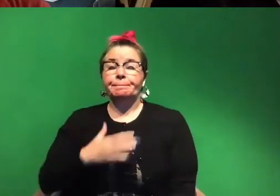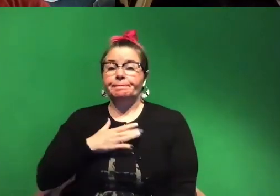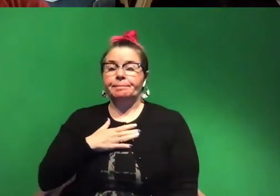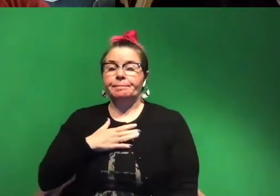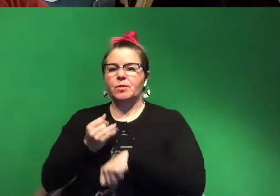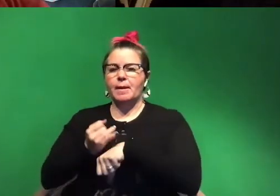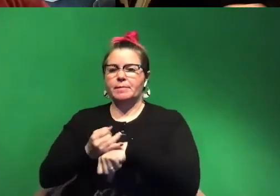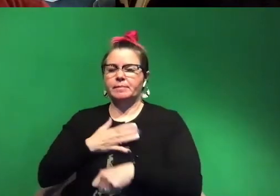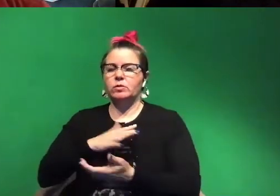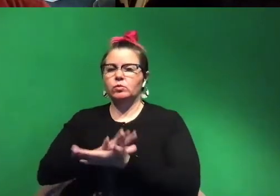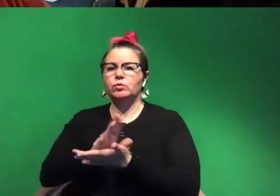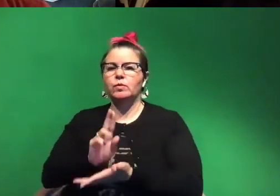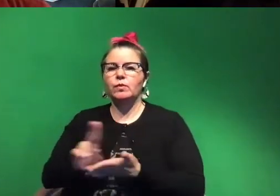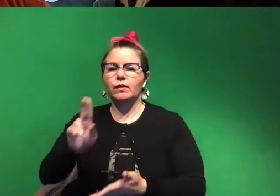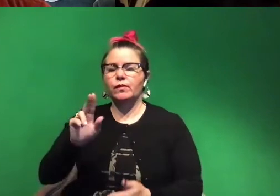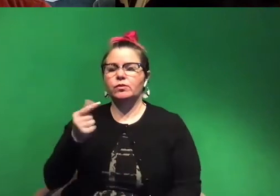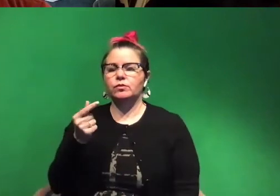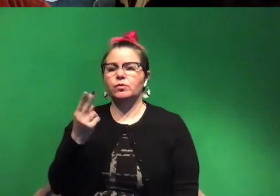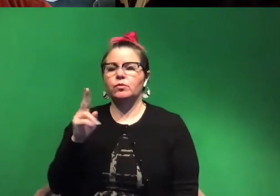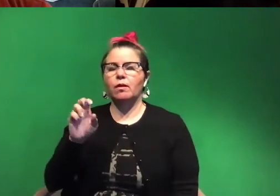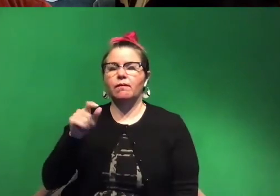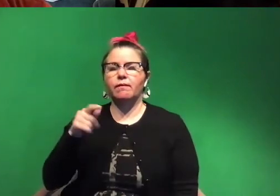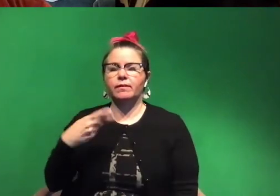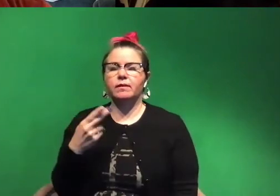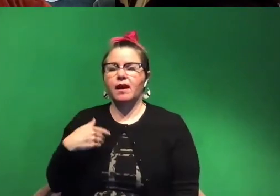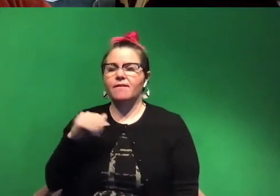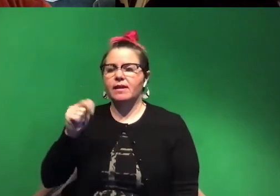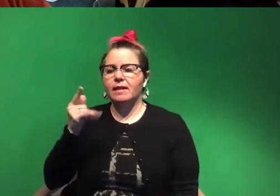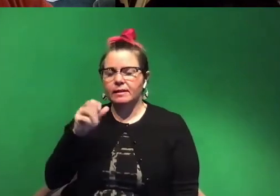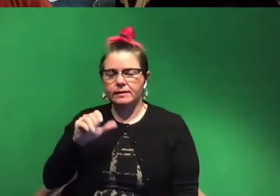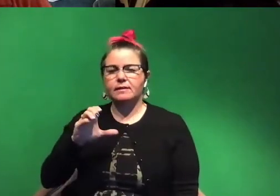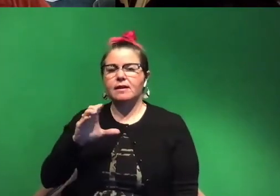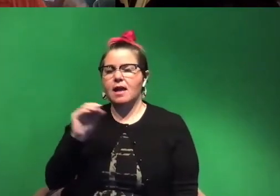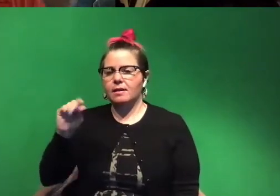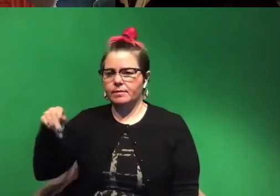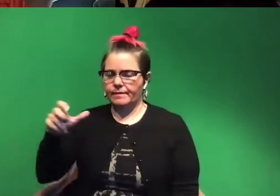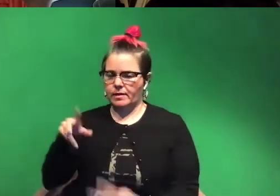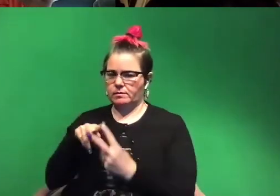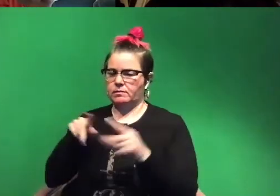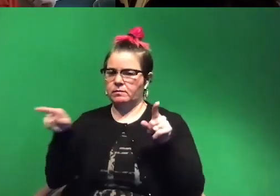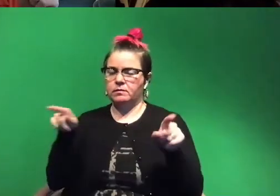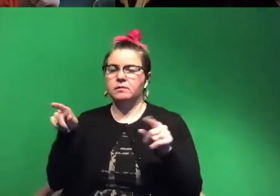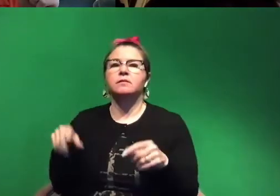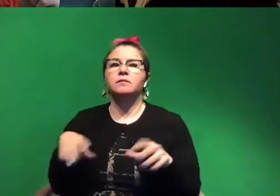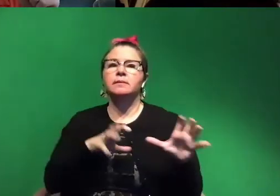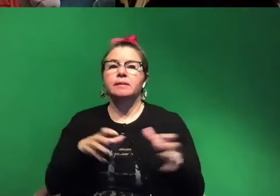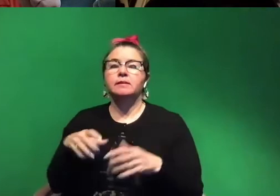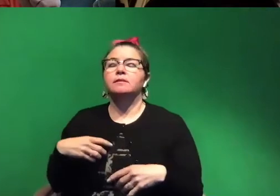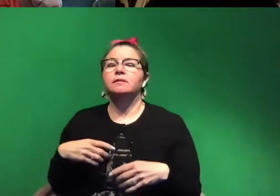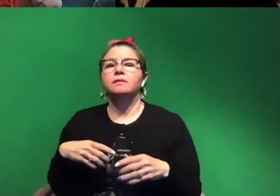campus at University of Guelph, we had the Atlantic and the Pacific species. They were anywhere